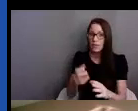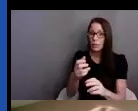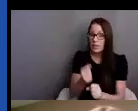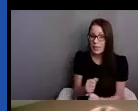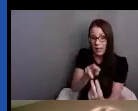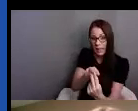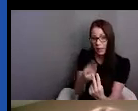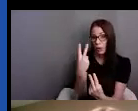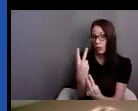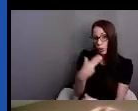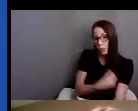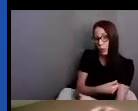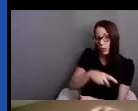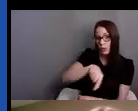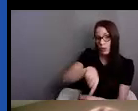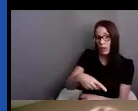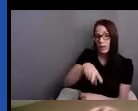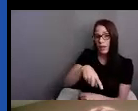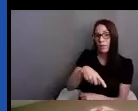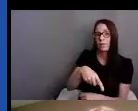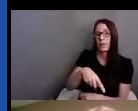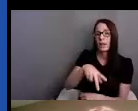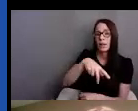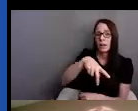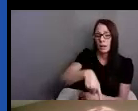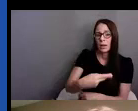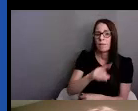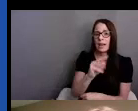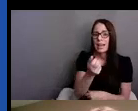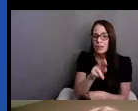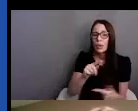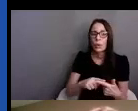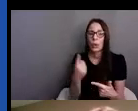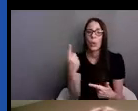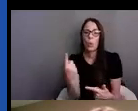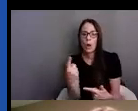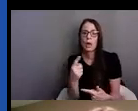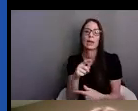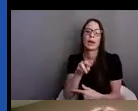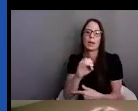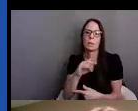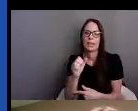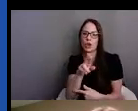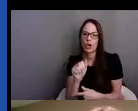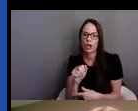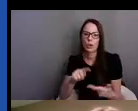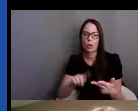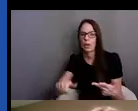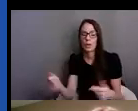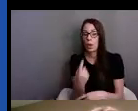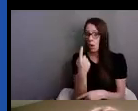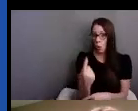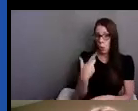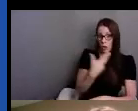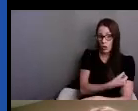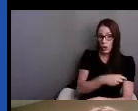of Pfizer or Moderna or the 1 dose of the Janssen vaccine. As far as 1 dose of Pfizer